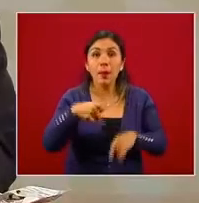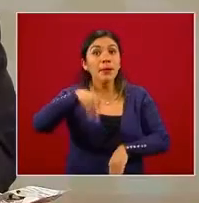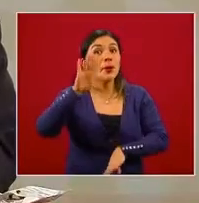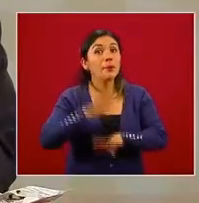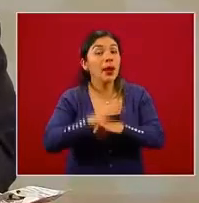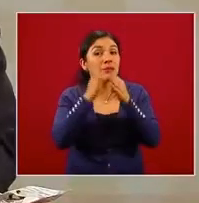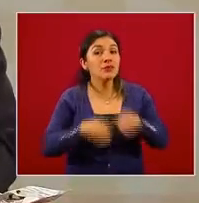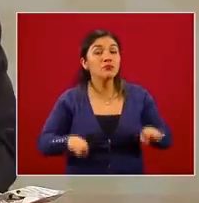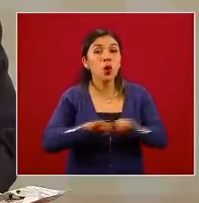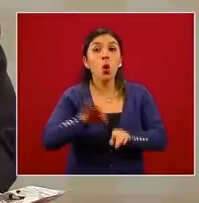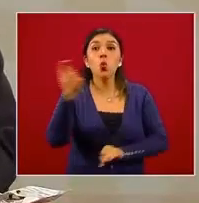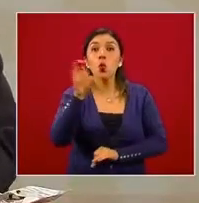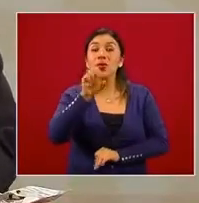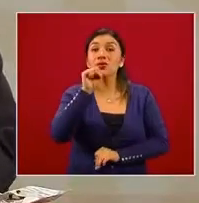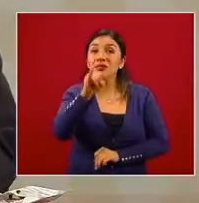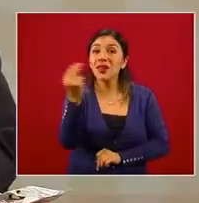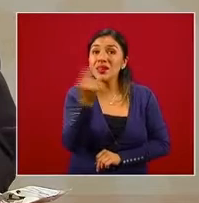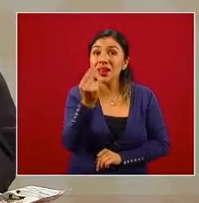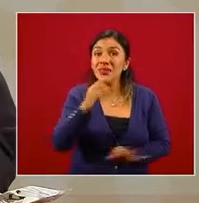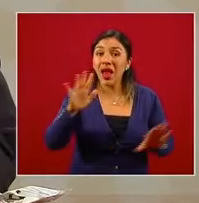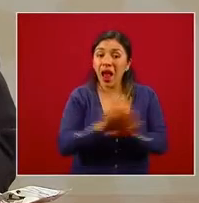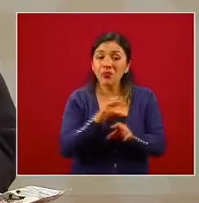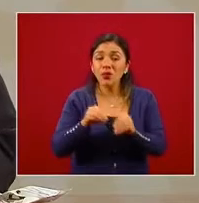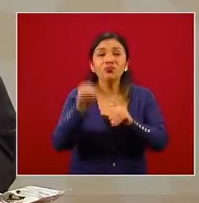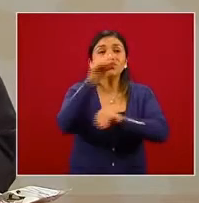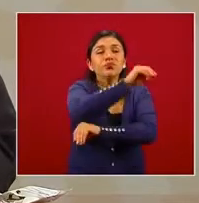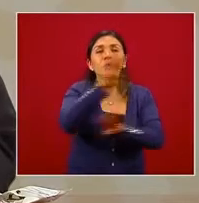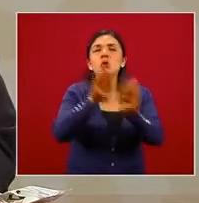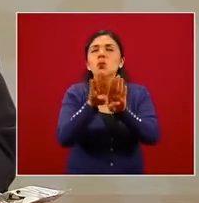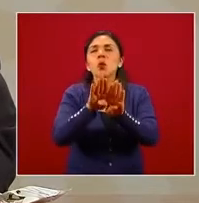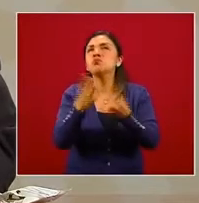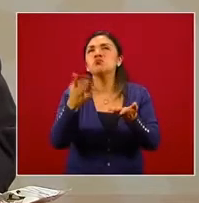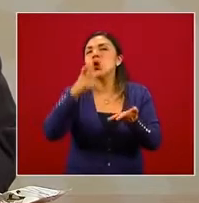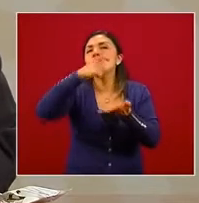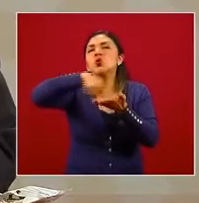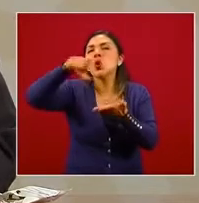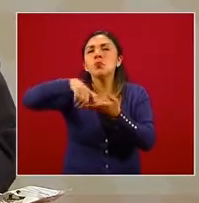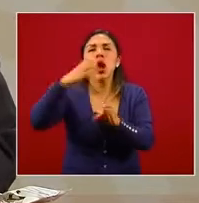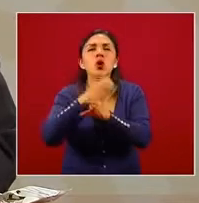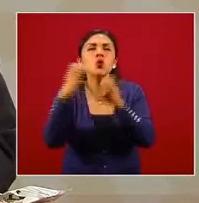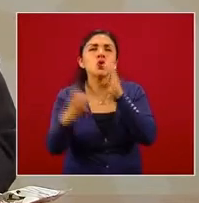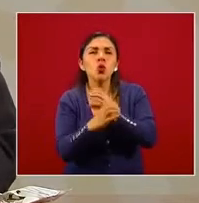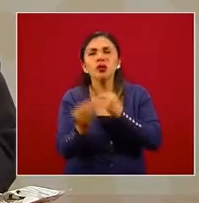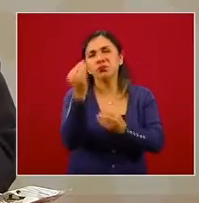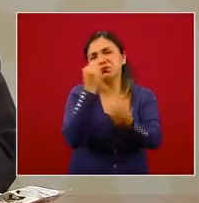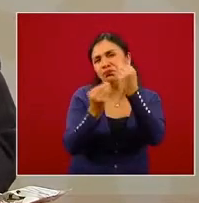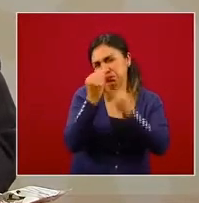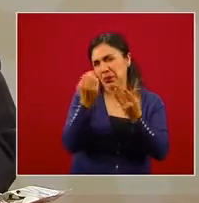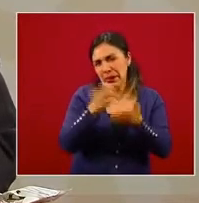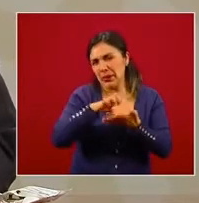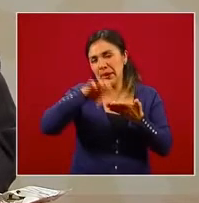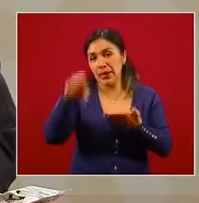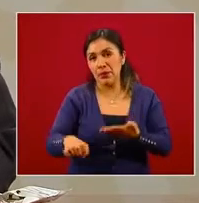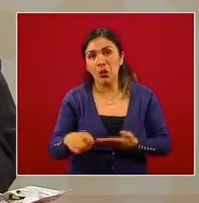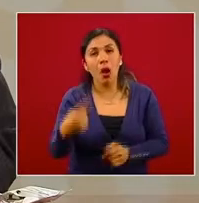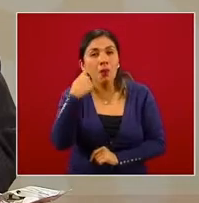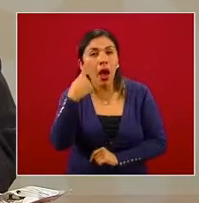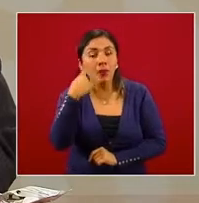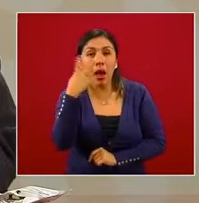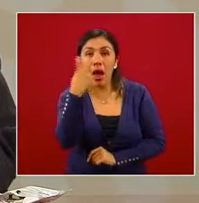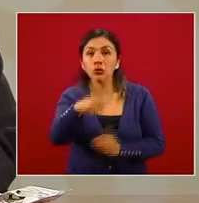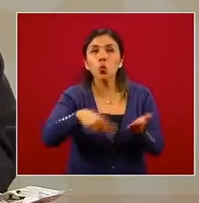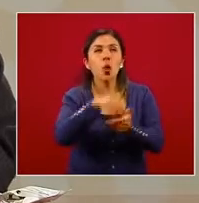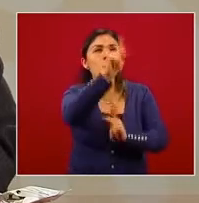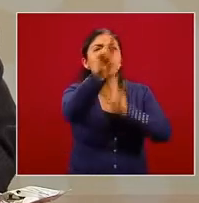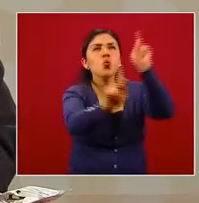making this effort to rise to this challenge and say, please, even though you have supply chains